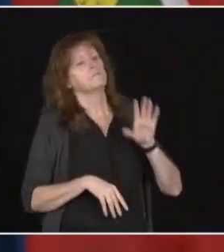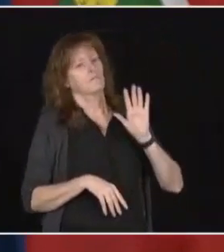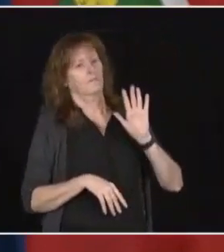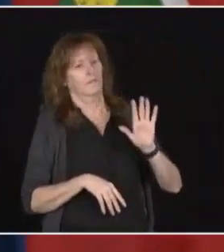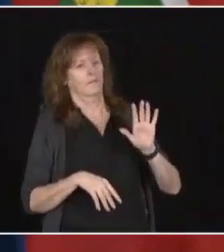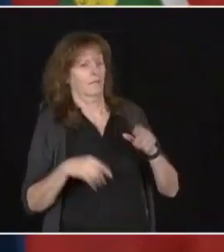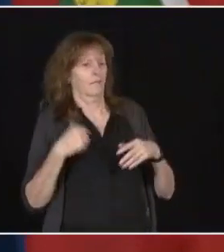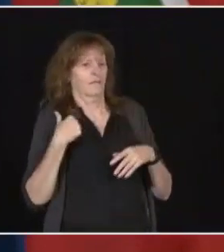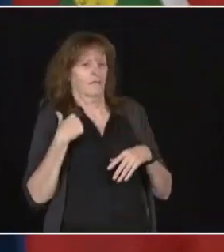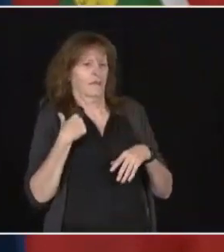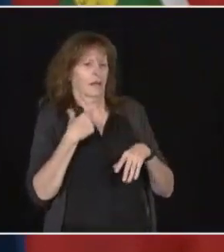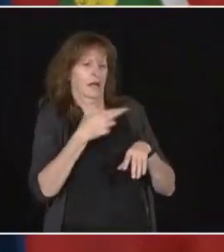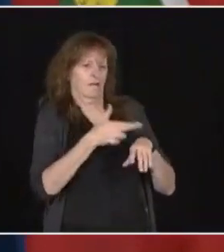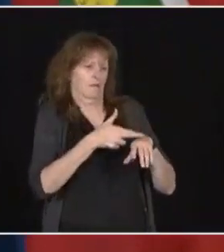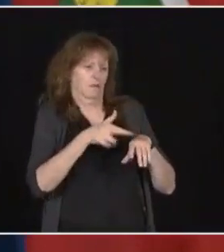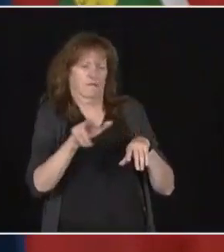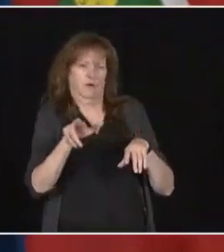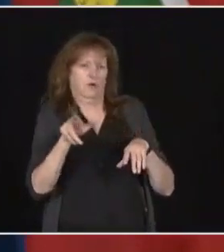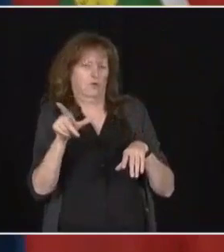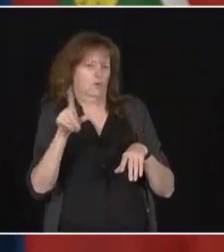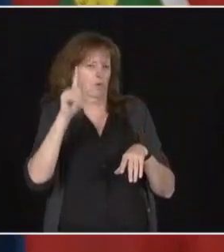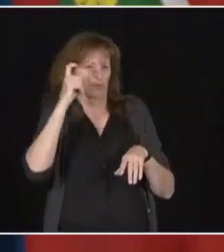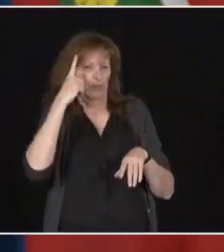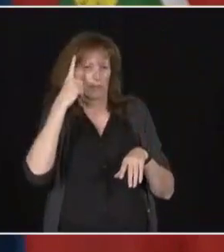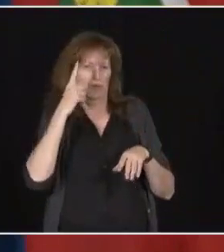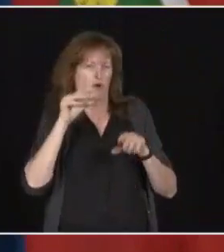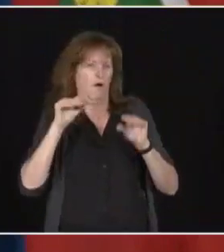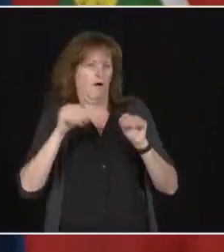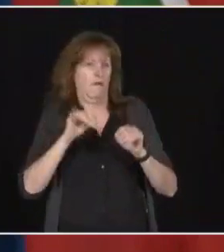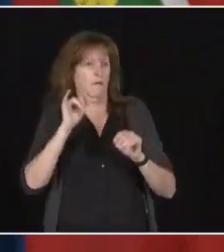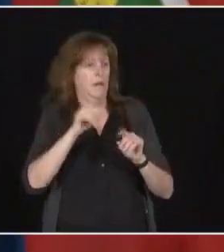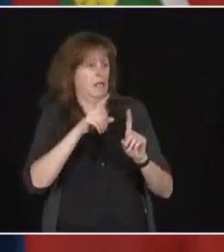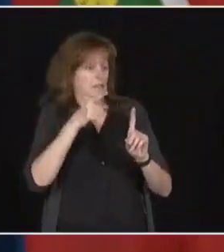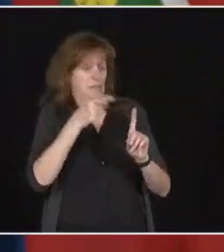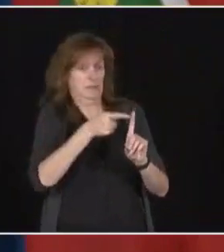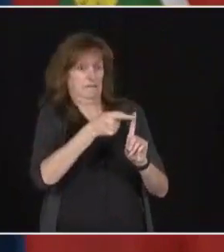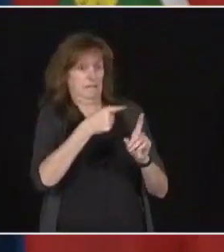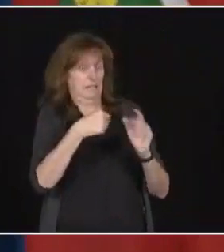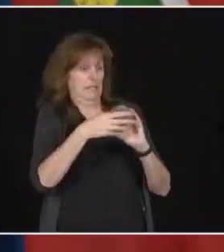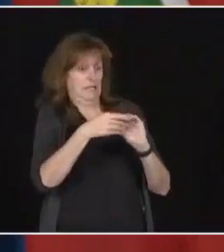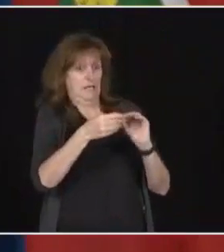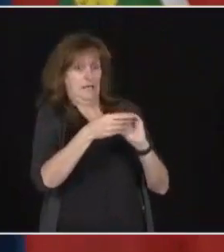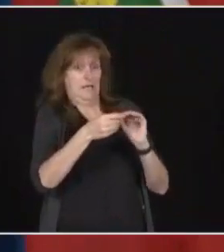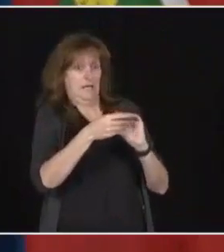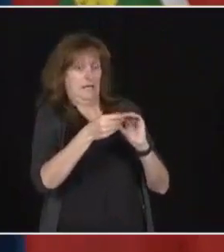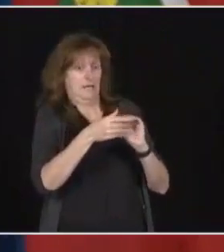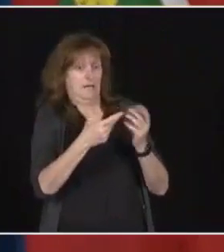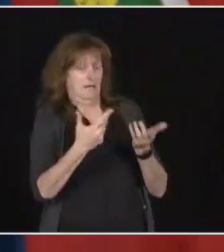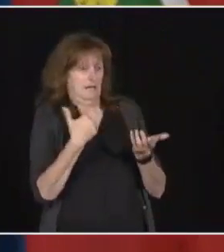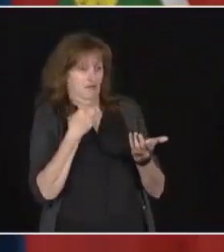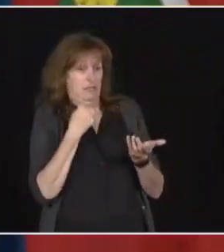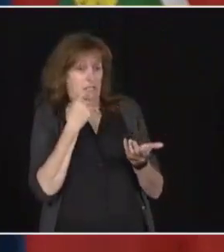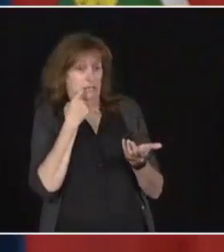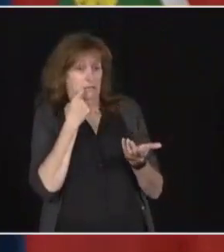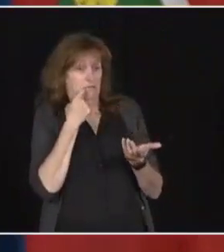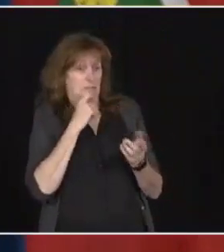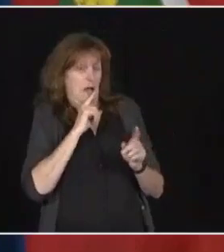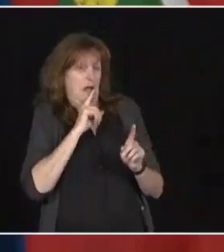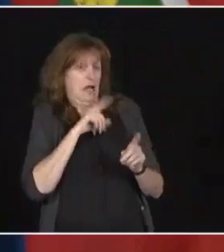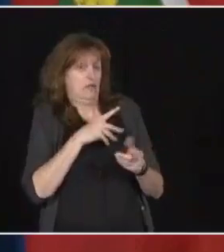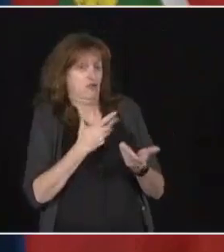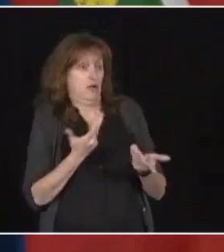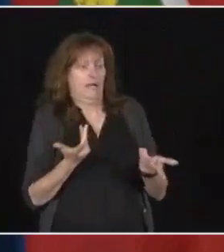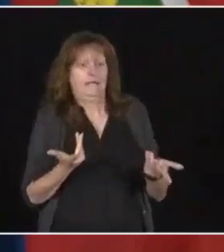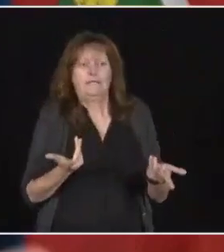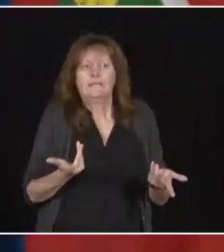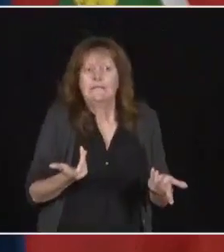the Premier's office with respect to that specific. Again, I alluded to that in my previous question or my previous response.